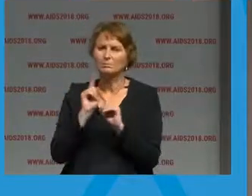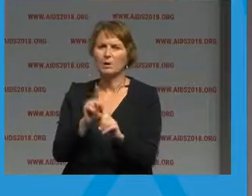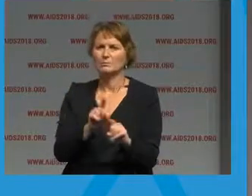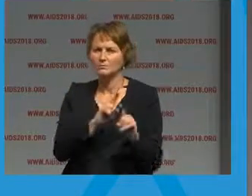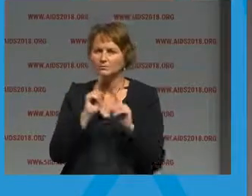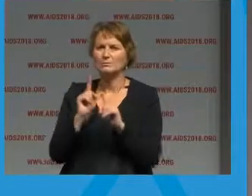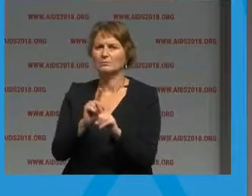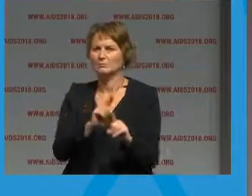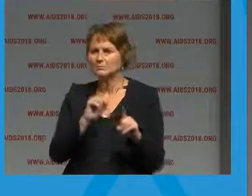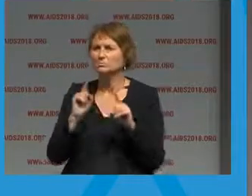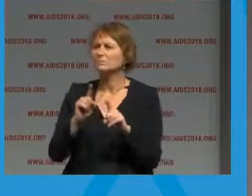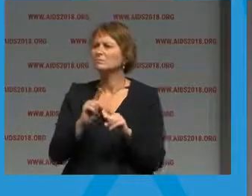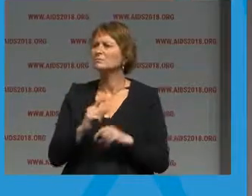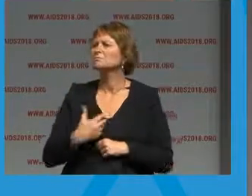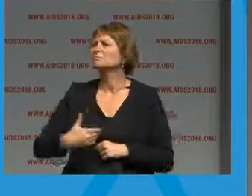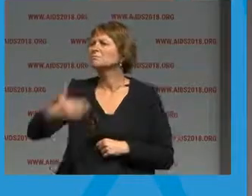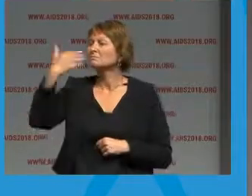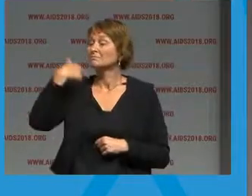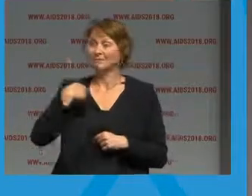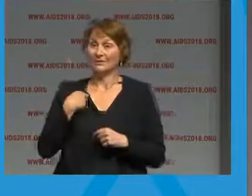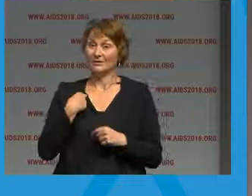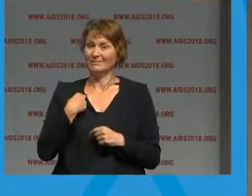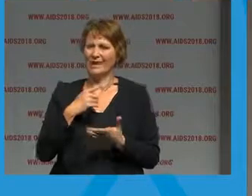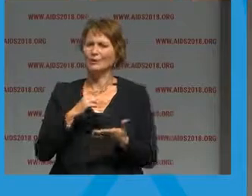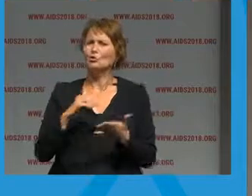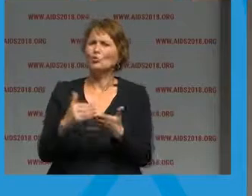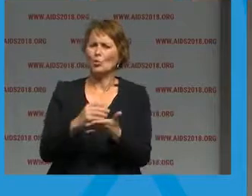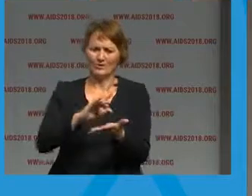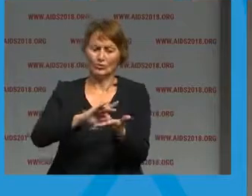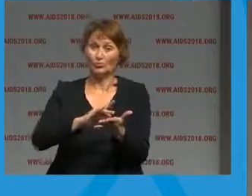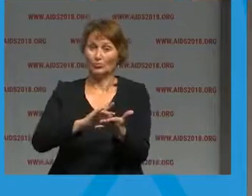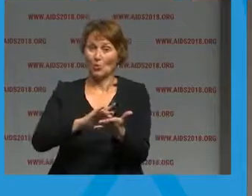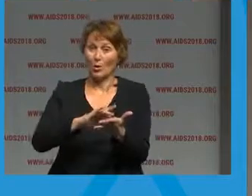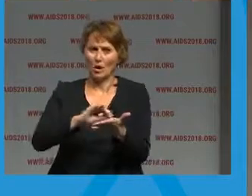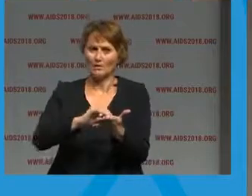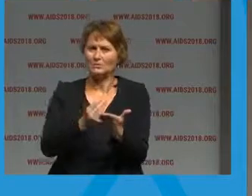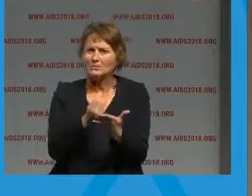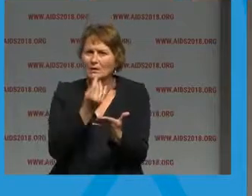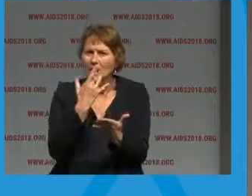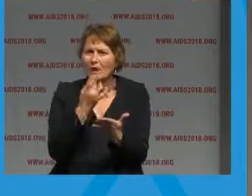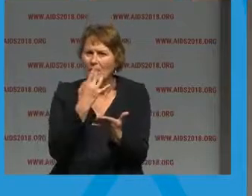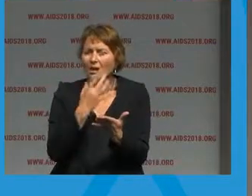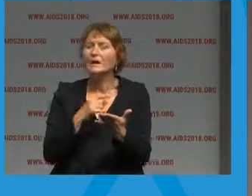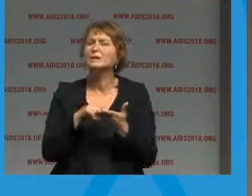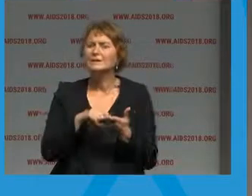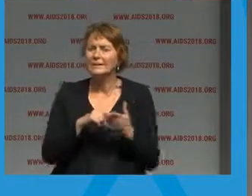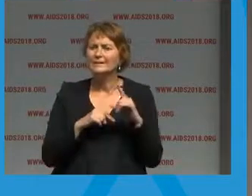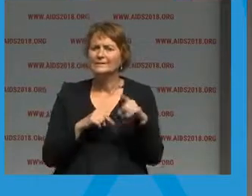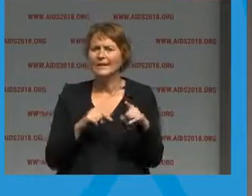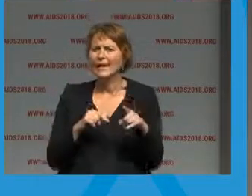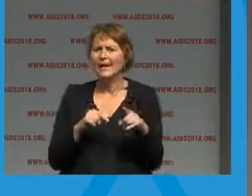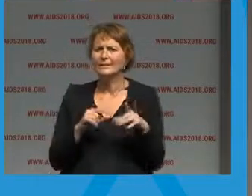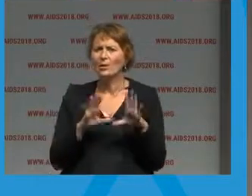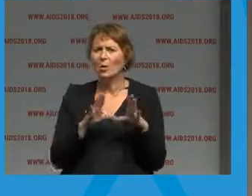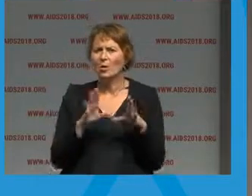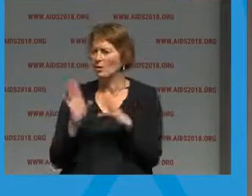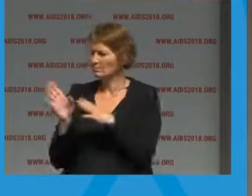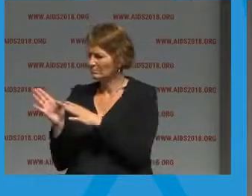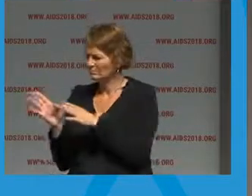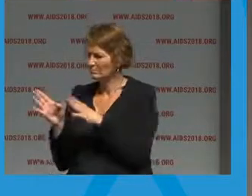early stage was, as drugs were developed, marginalized, pulled off of the